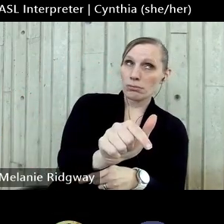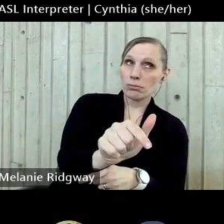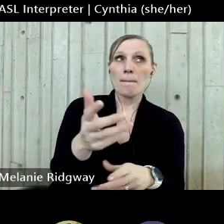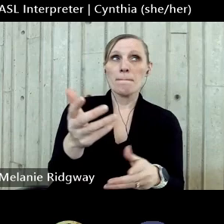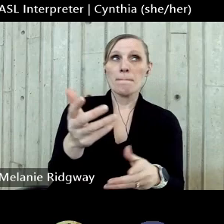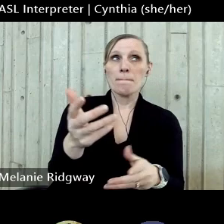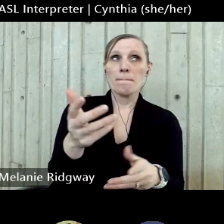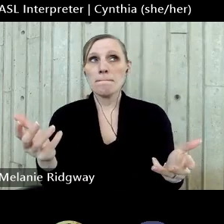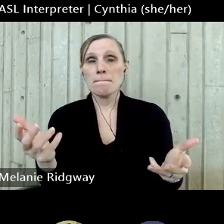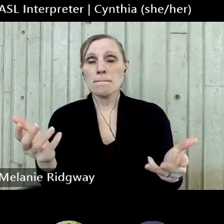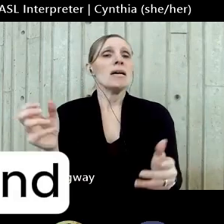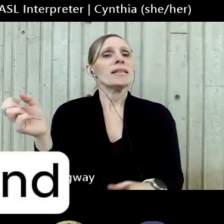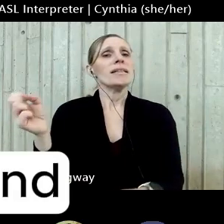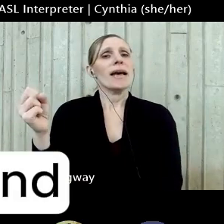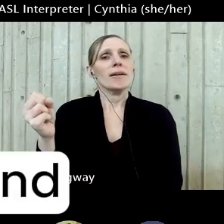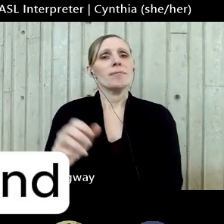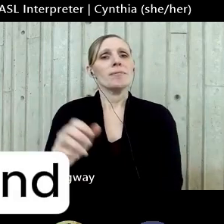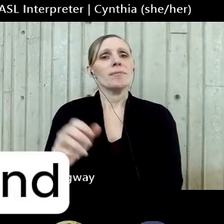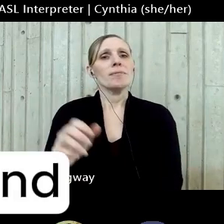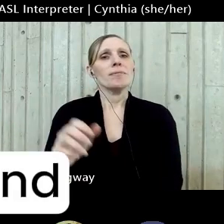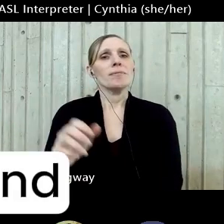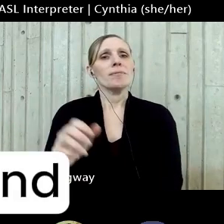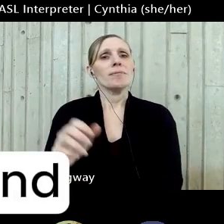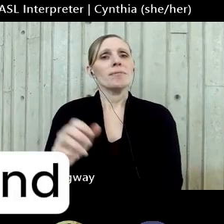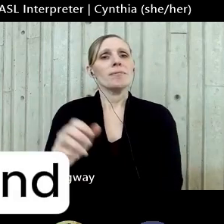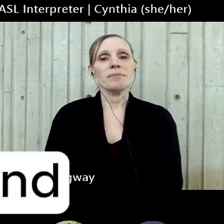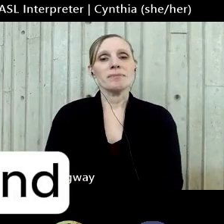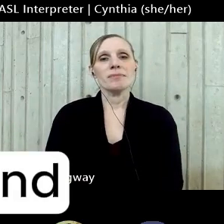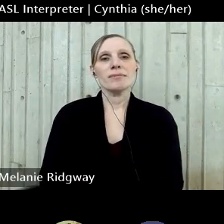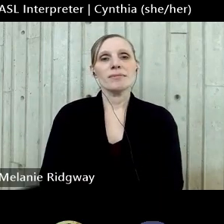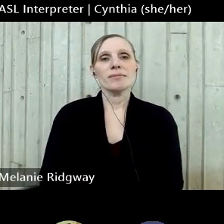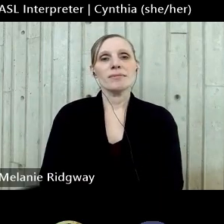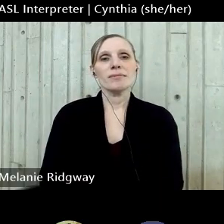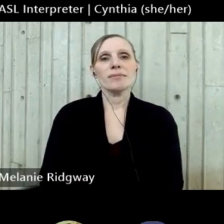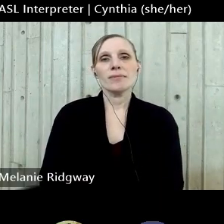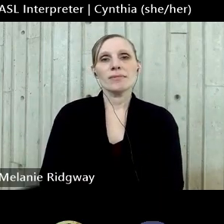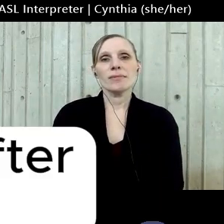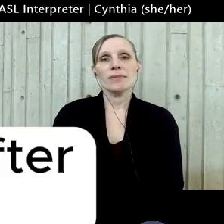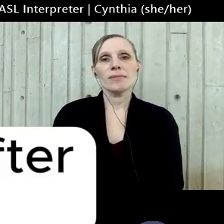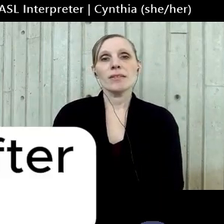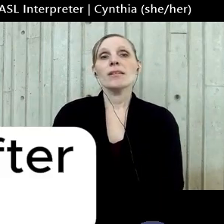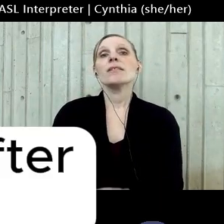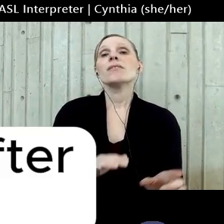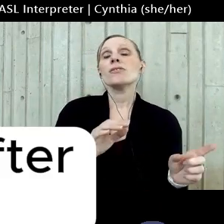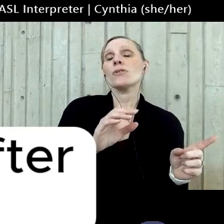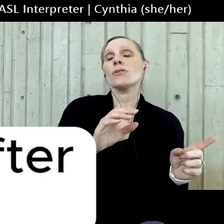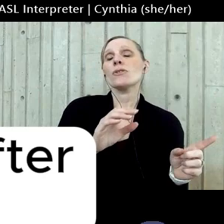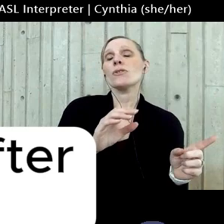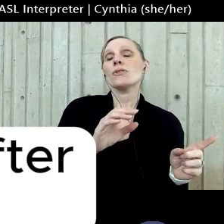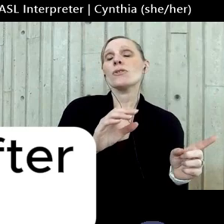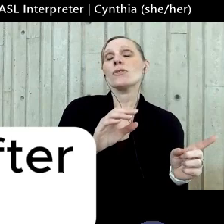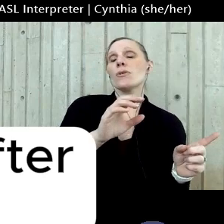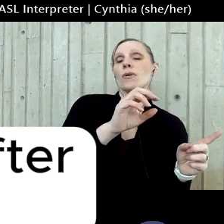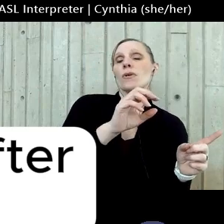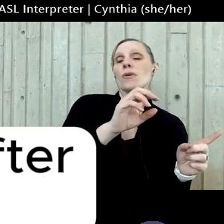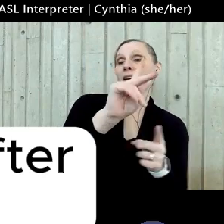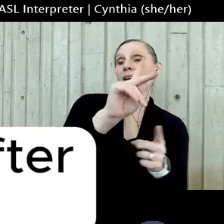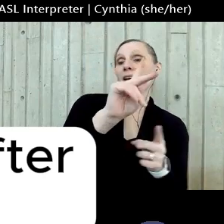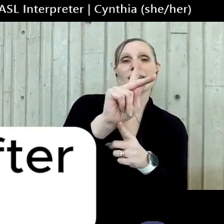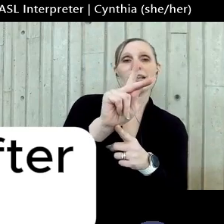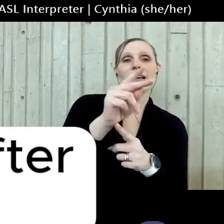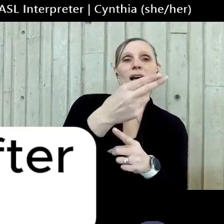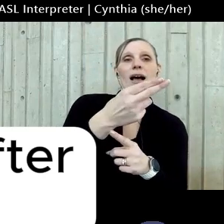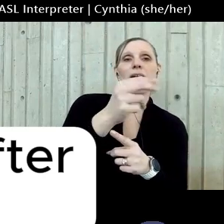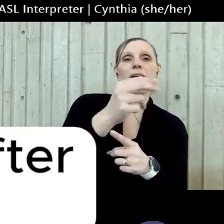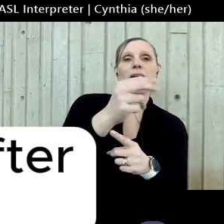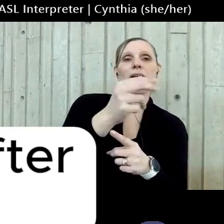Yeah, let's do that. Okay, just so there's less flipping back and forth. And then also Nick Hajiyani will also